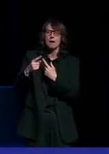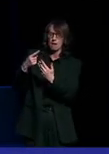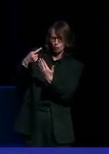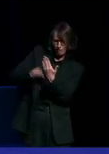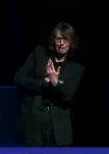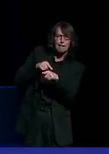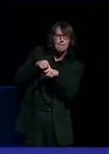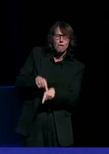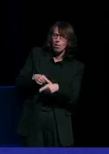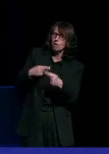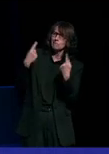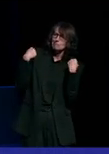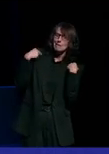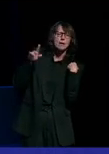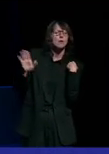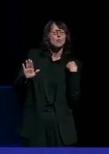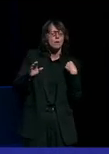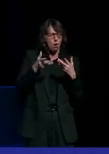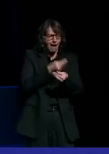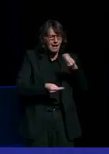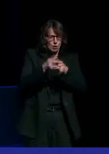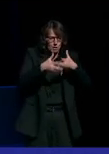are now an economic growth department.